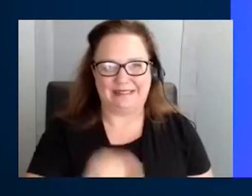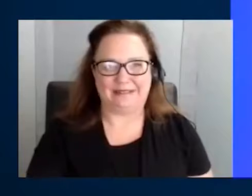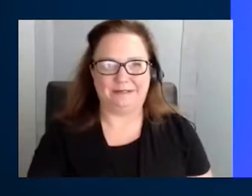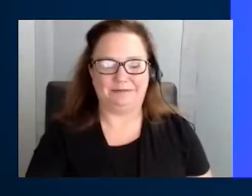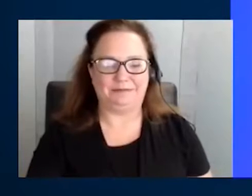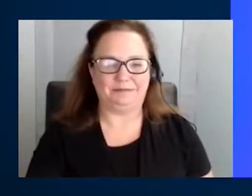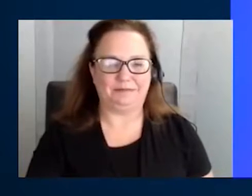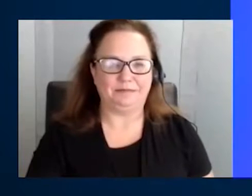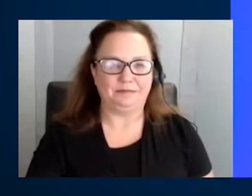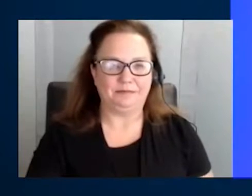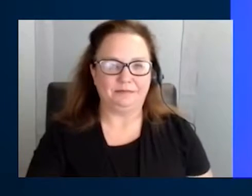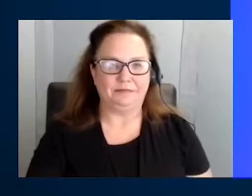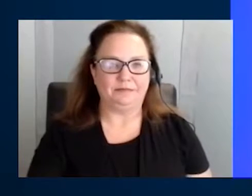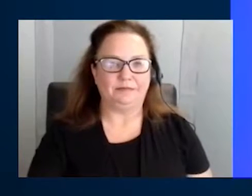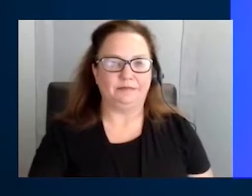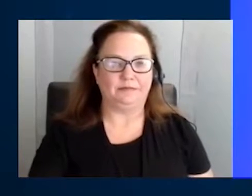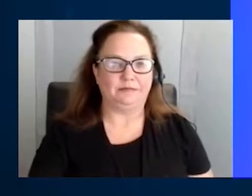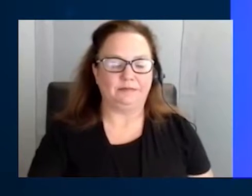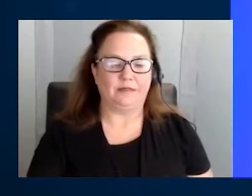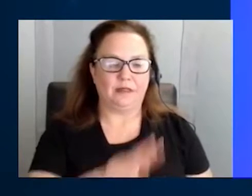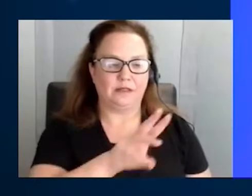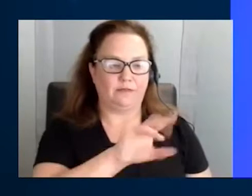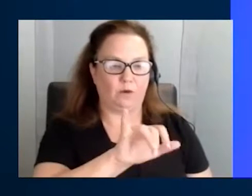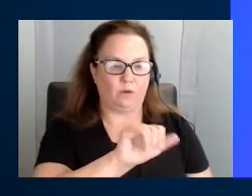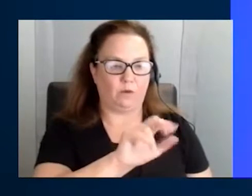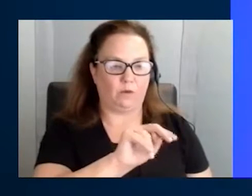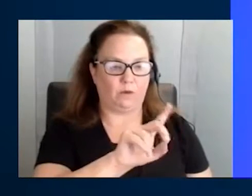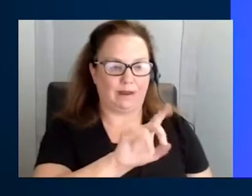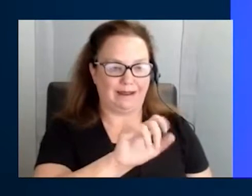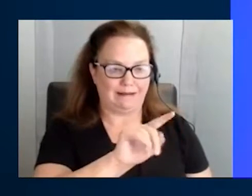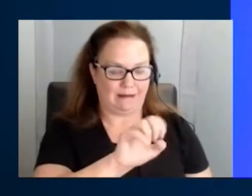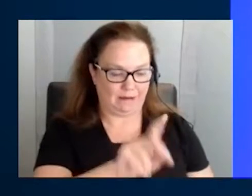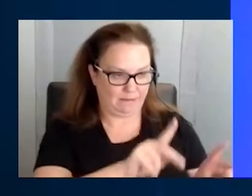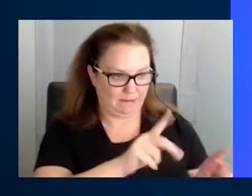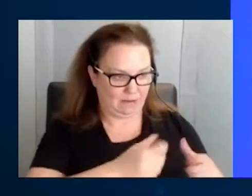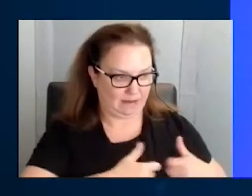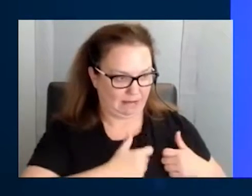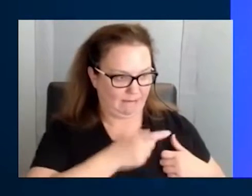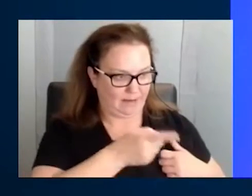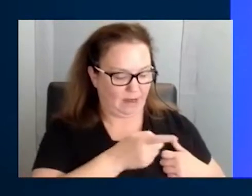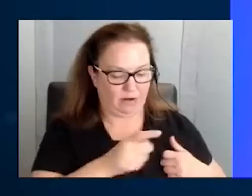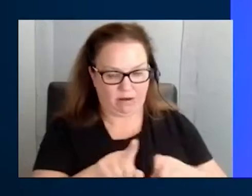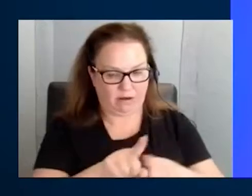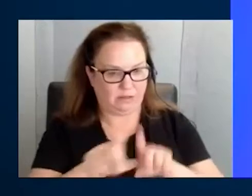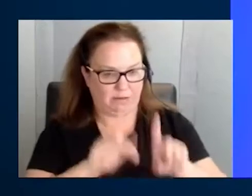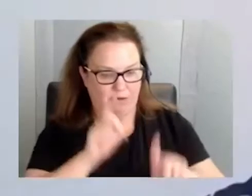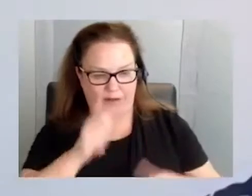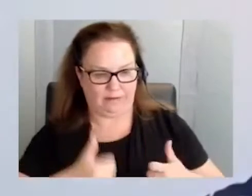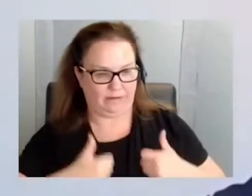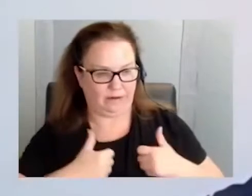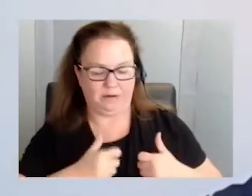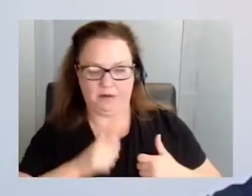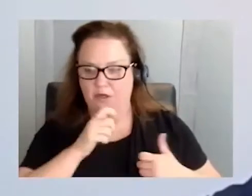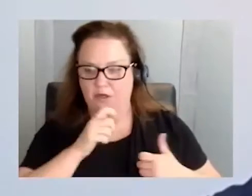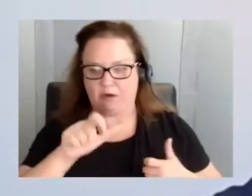is for Wyandotte County residents and non-residents as well? Yeah, you do not have to live in Wyandotte County